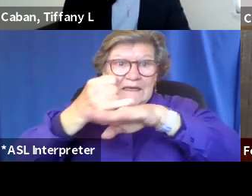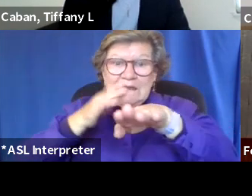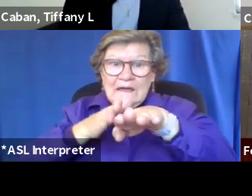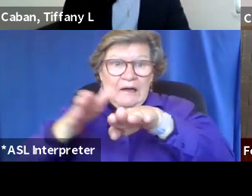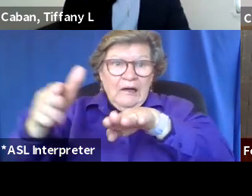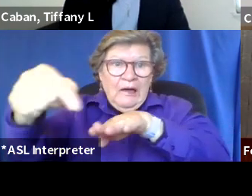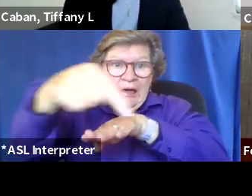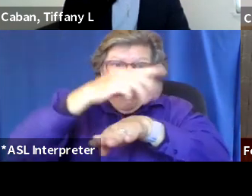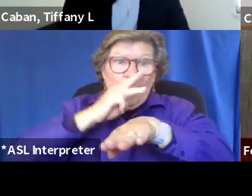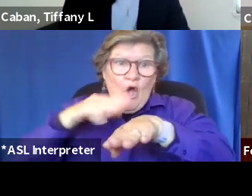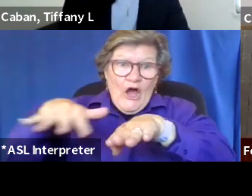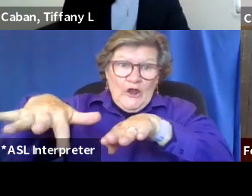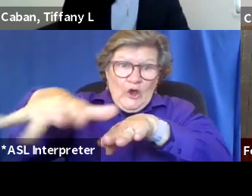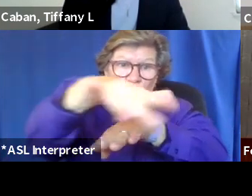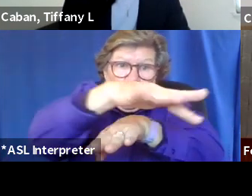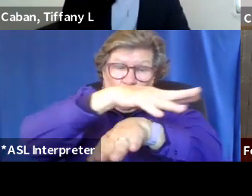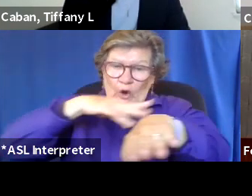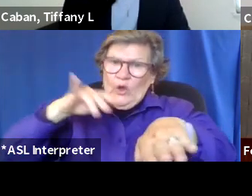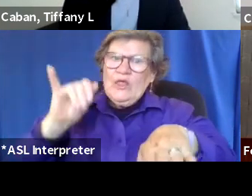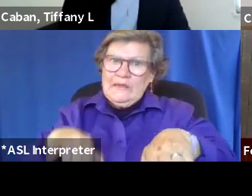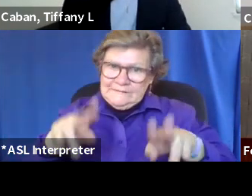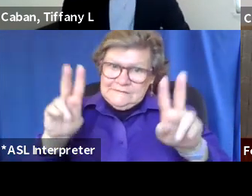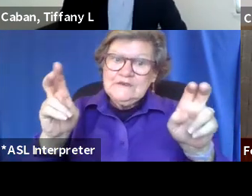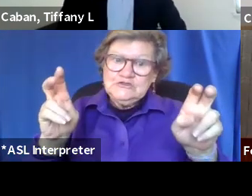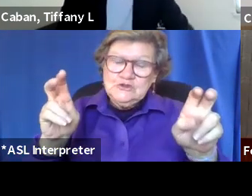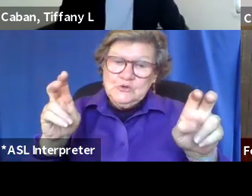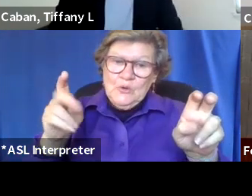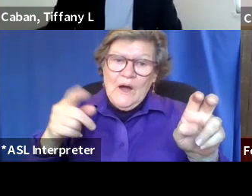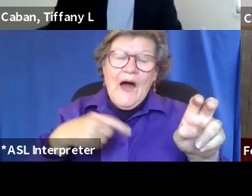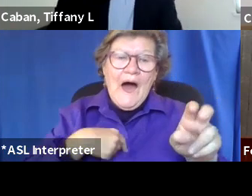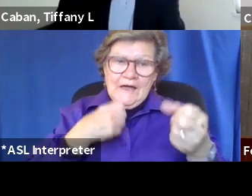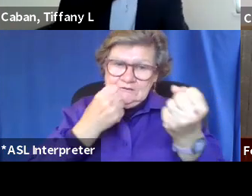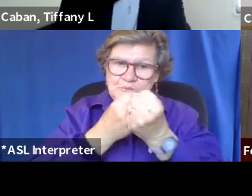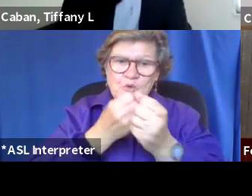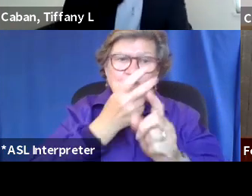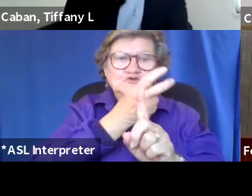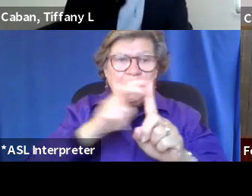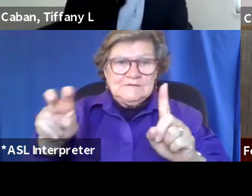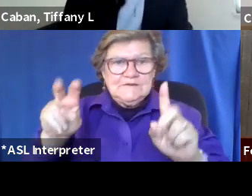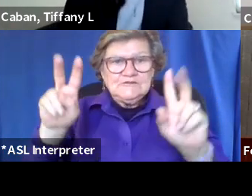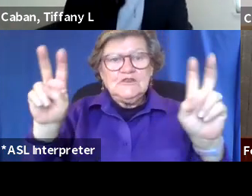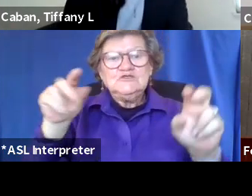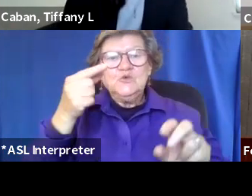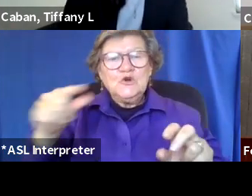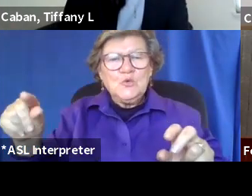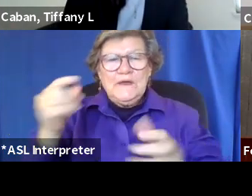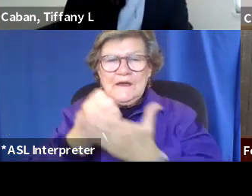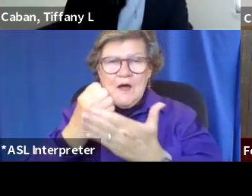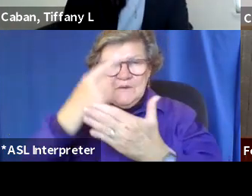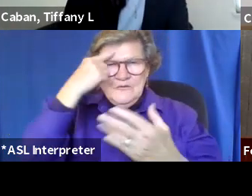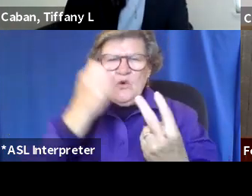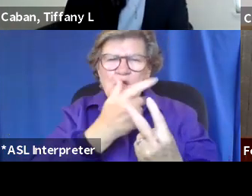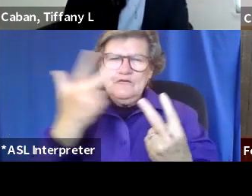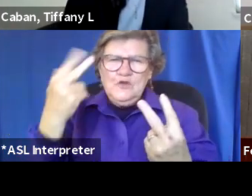issue. I do support transitioning over to the green economy for a couple of reasons. Not only is